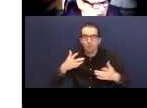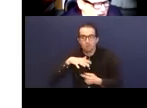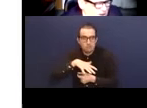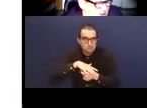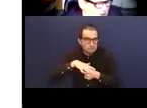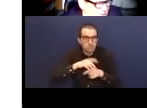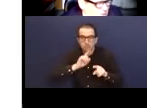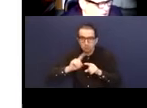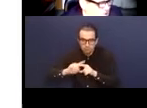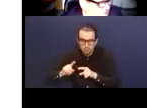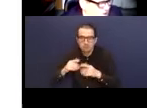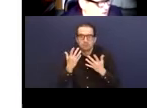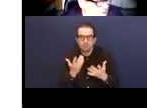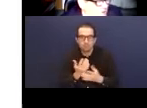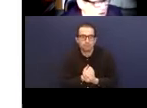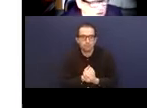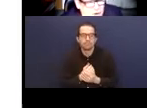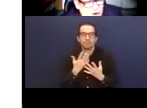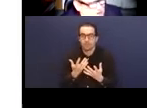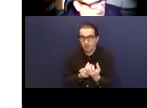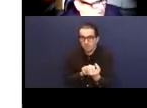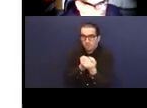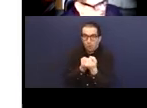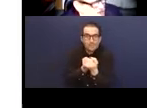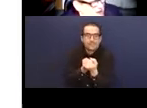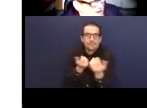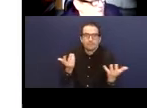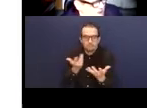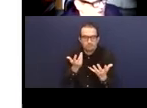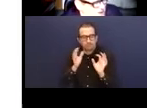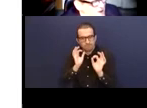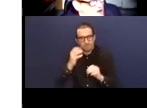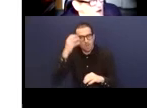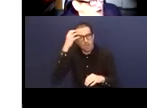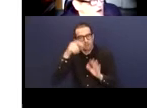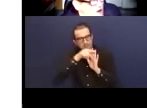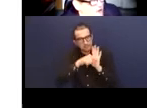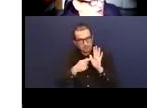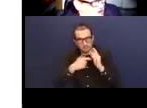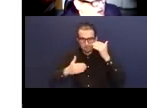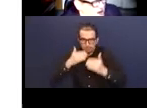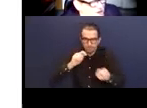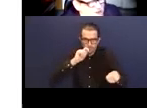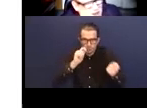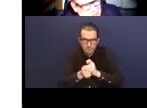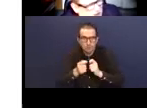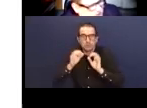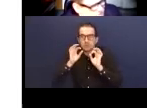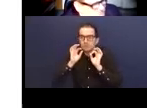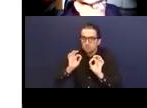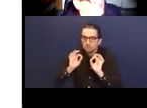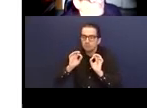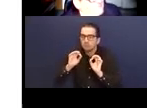disabilities is collected so it can be used for the development of better programs. Sarah, do you want to say anything about this on Kenya, how this came